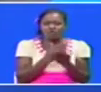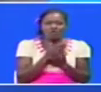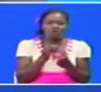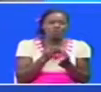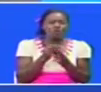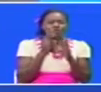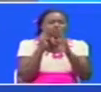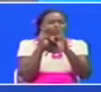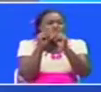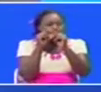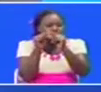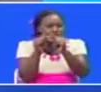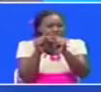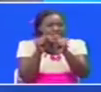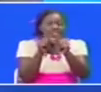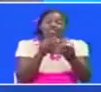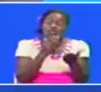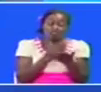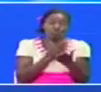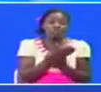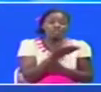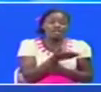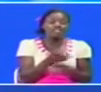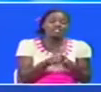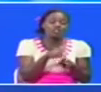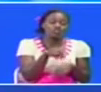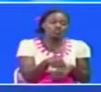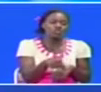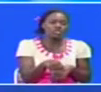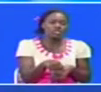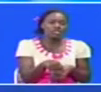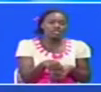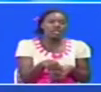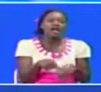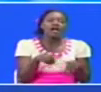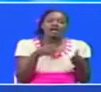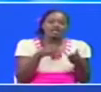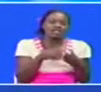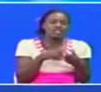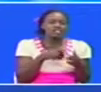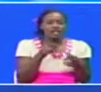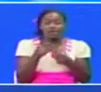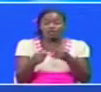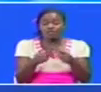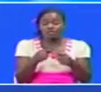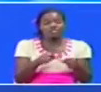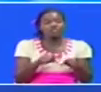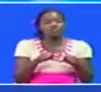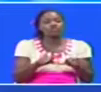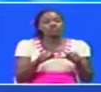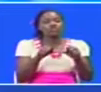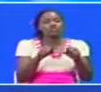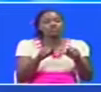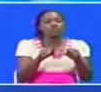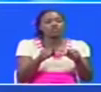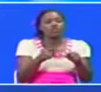This is something that we can confirm. And even today, even after giving the notice, the signposts are still existing. So this